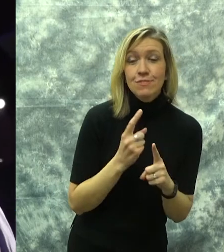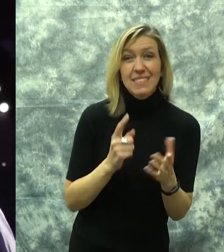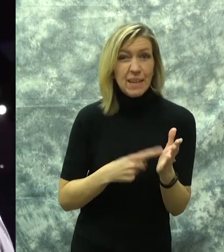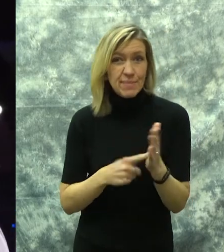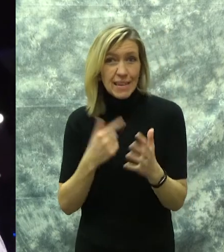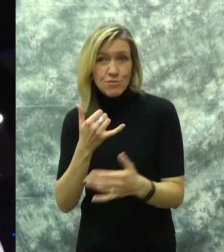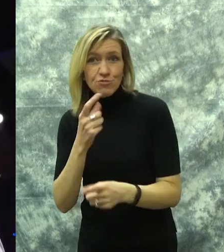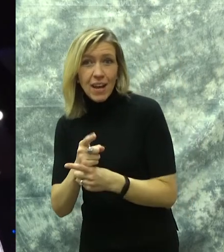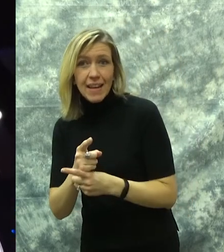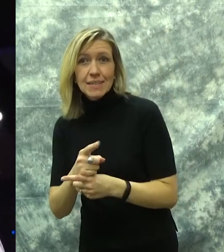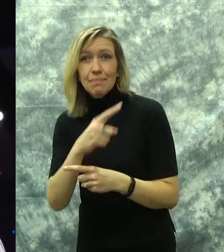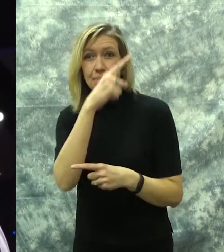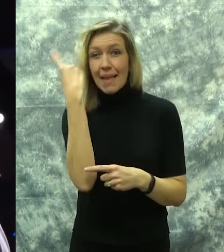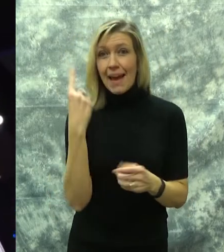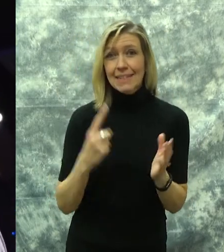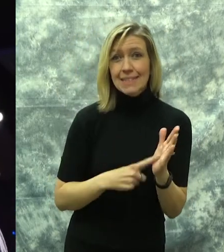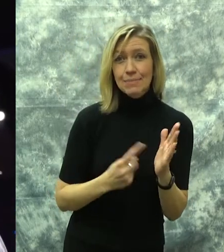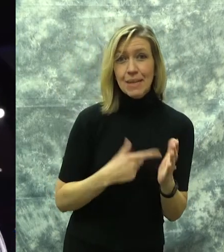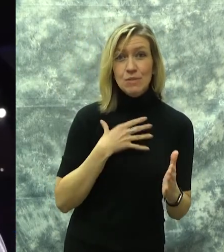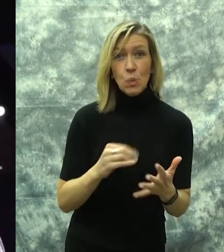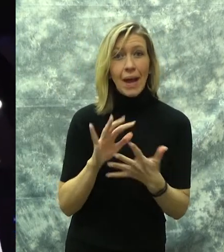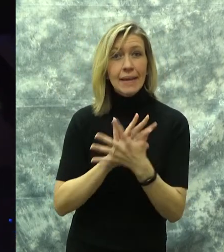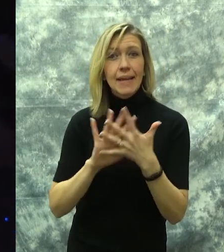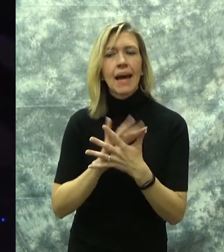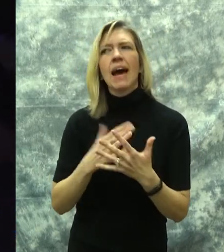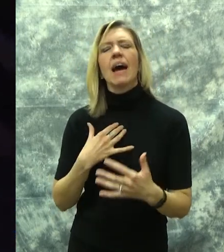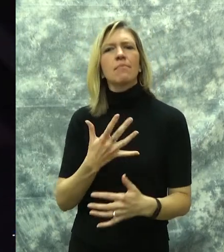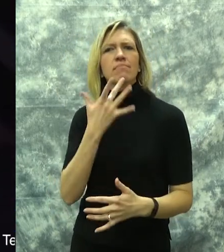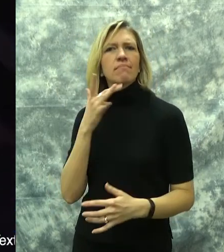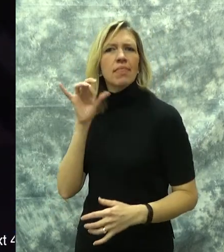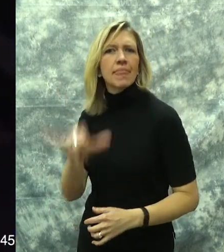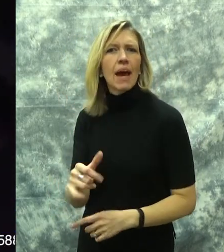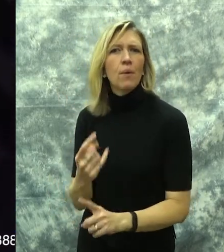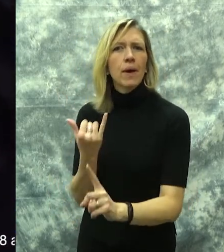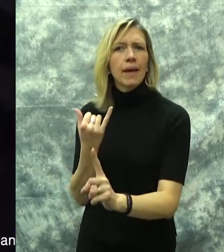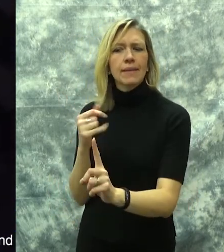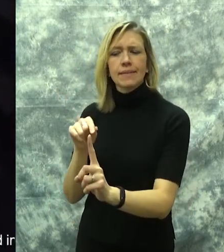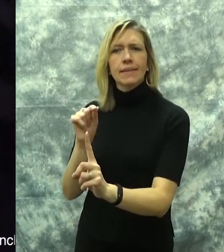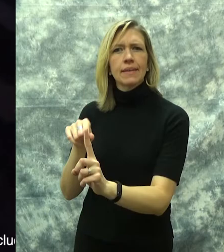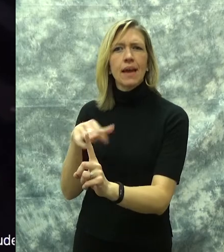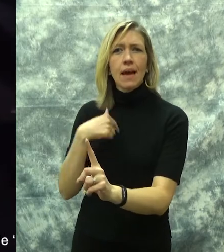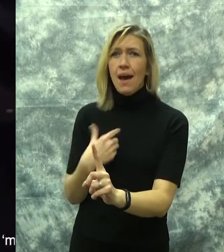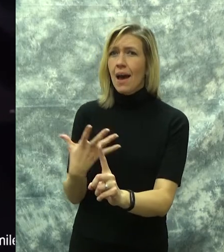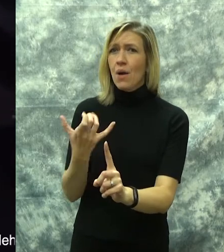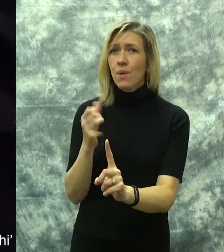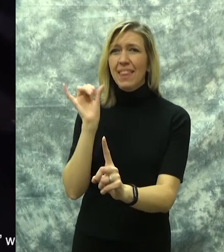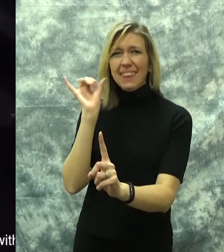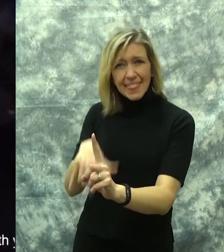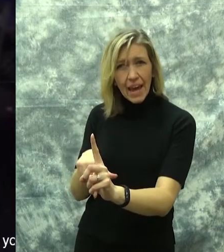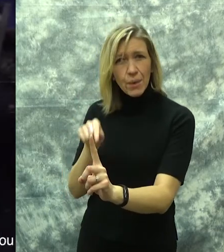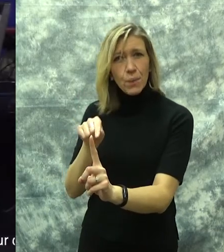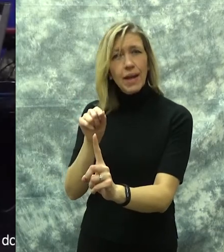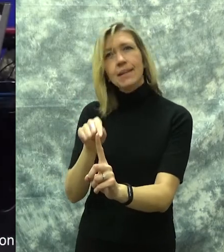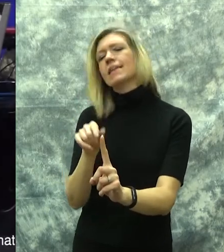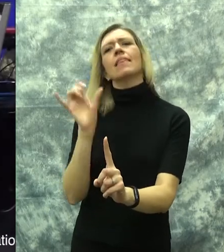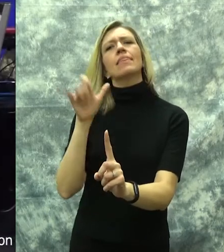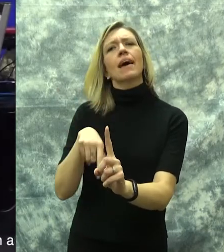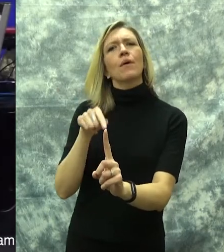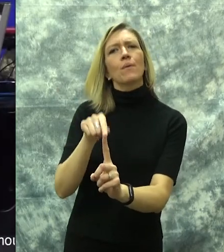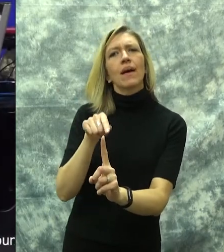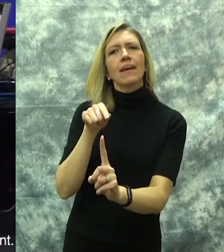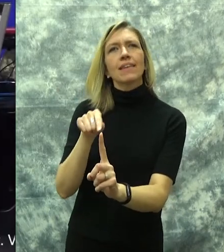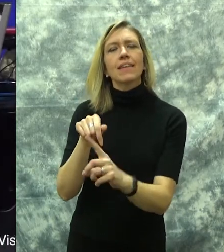is sometimes white as well. I want that one, that one. Oh yeah, that one, that